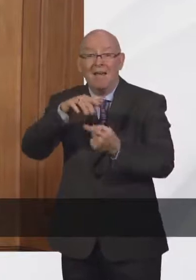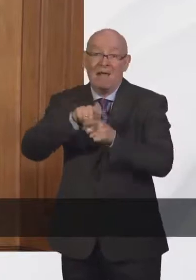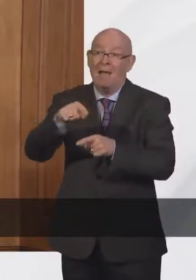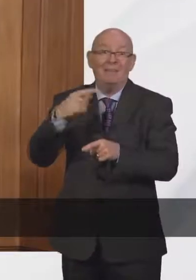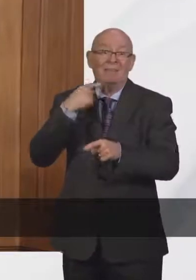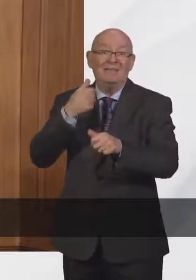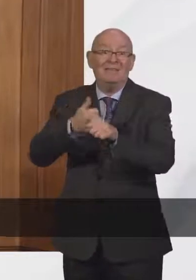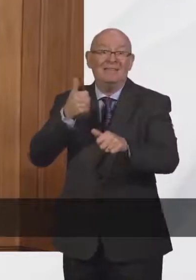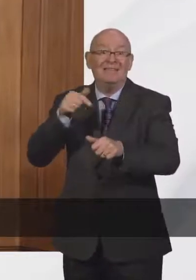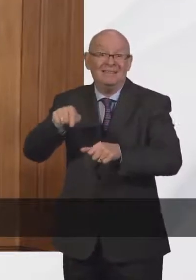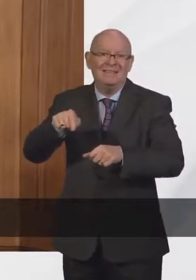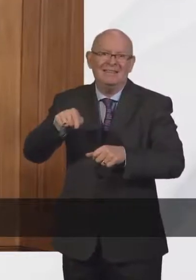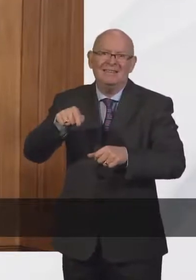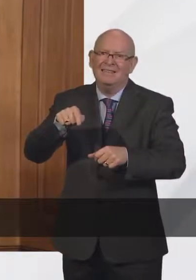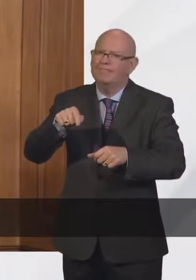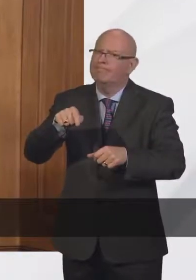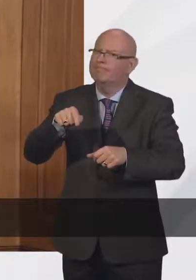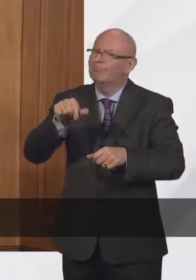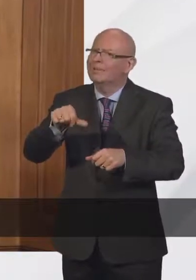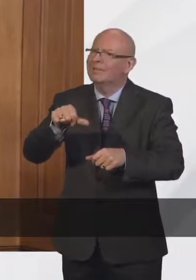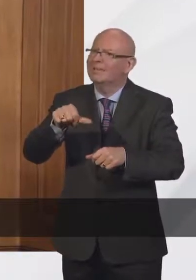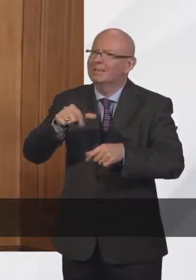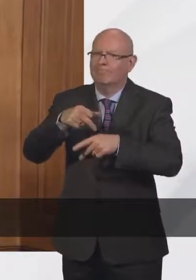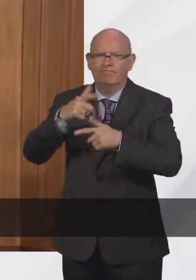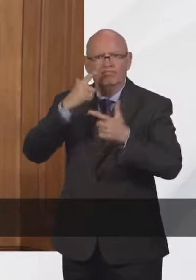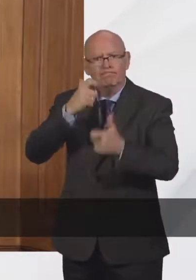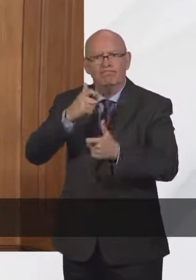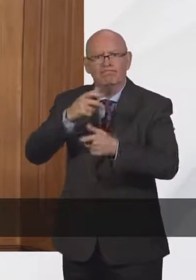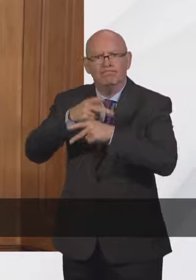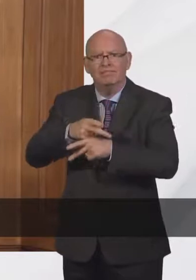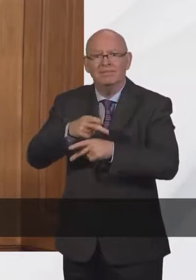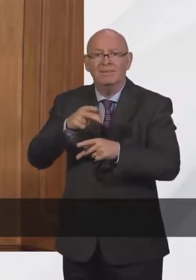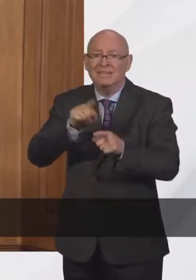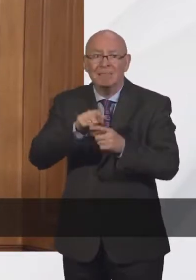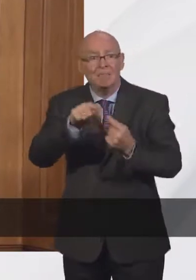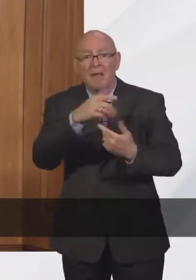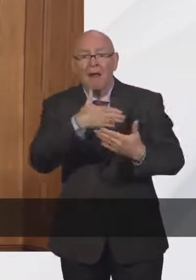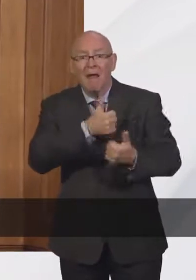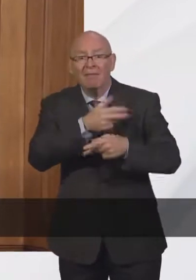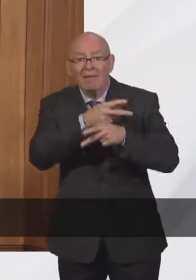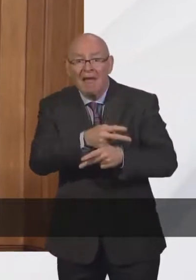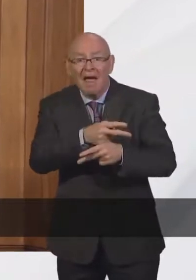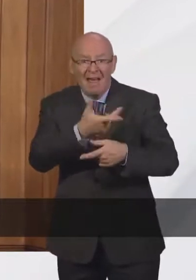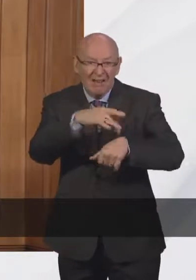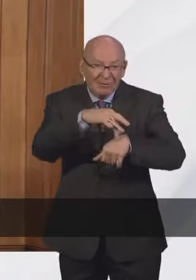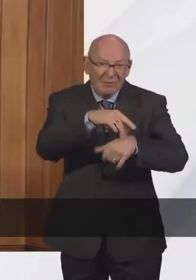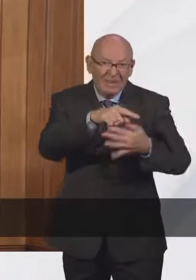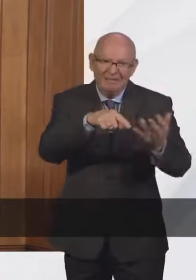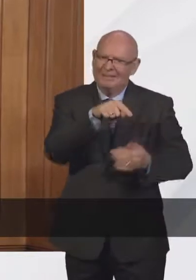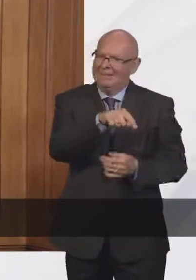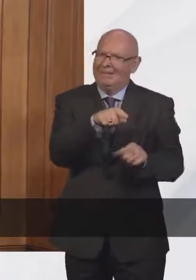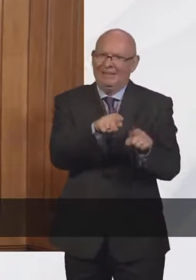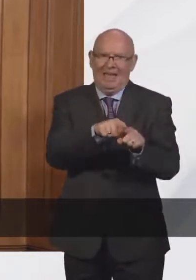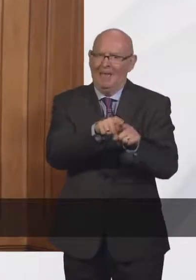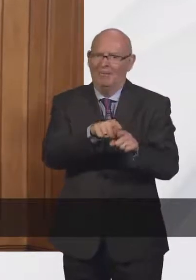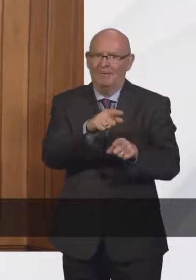where people have food or have breaks. So it's important to think both about the work environment, but also the social environment around that work.